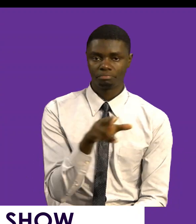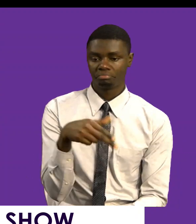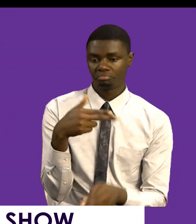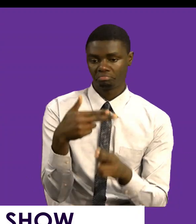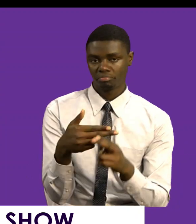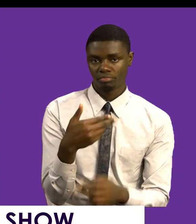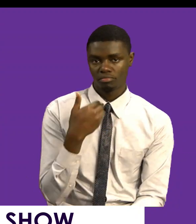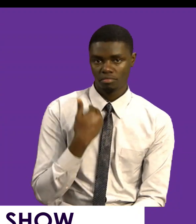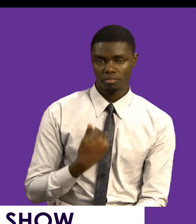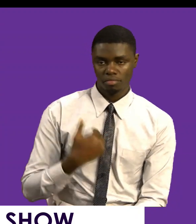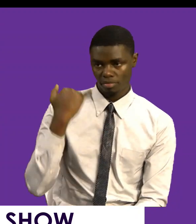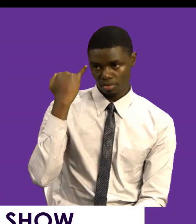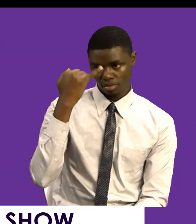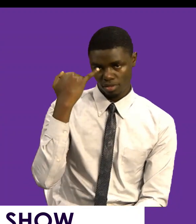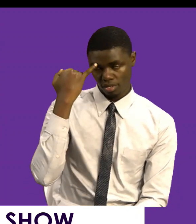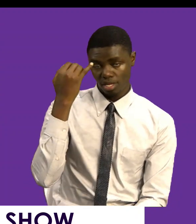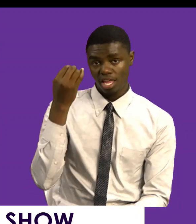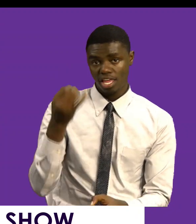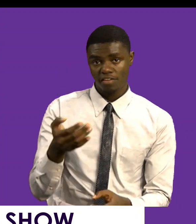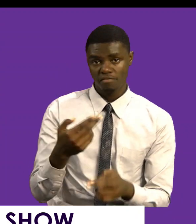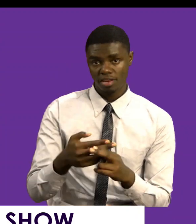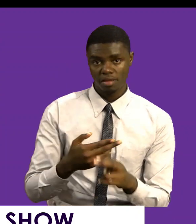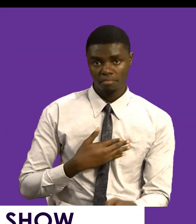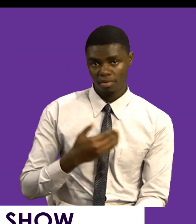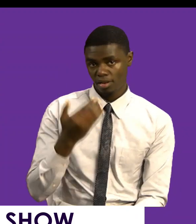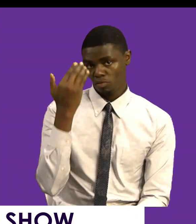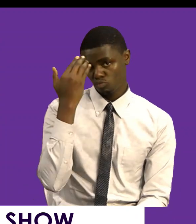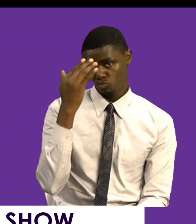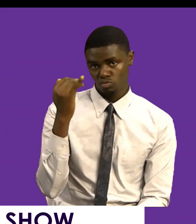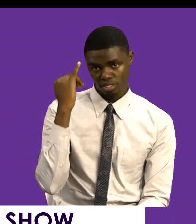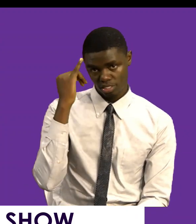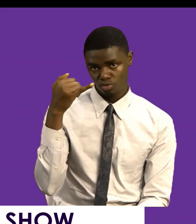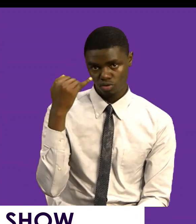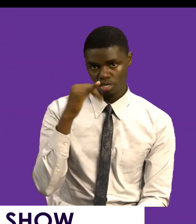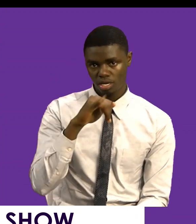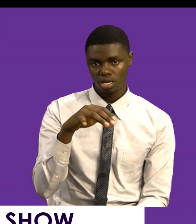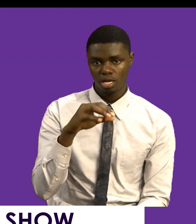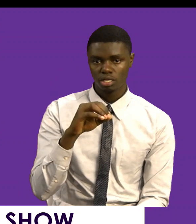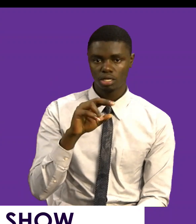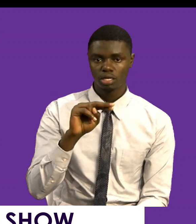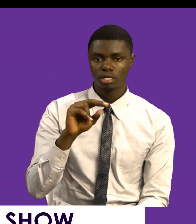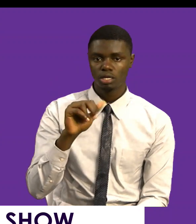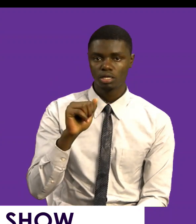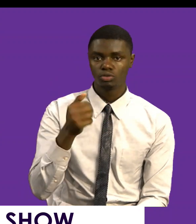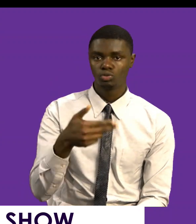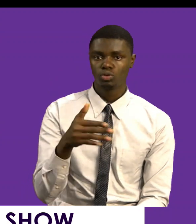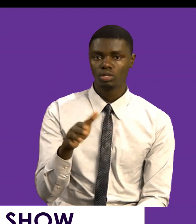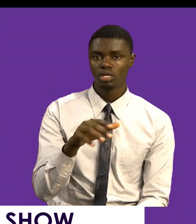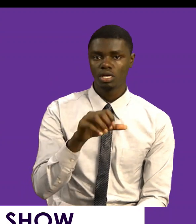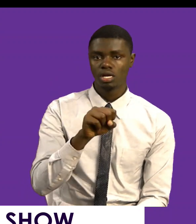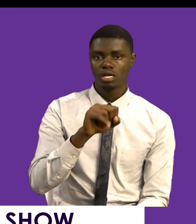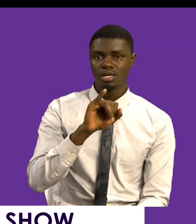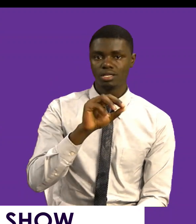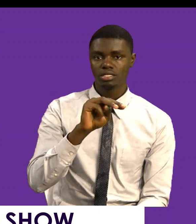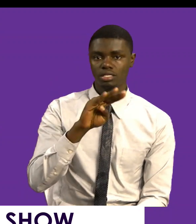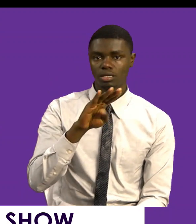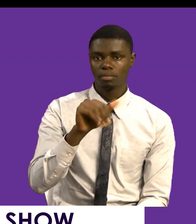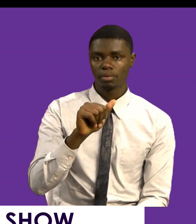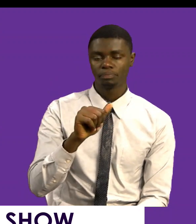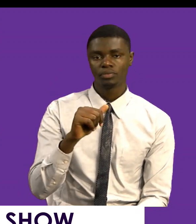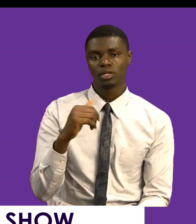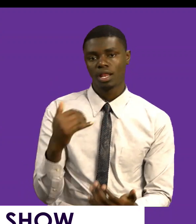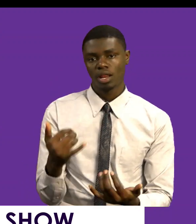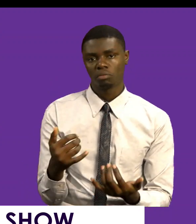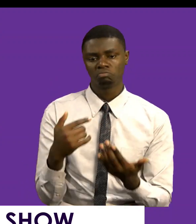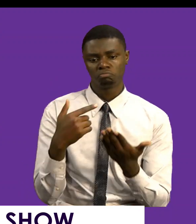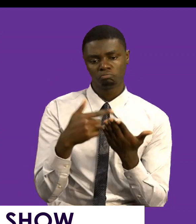JONAH SIMBA, just in case you did not know my name. Yeah, I'm talking about